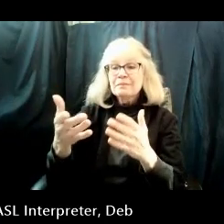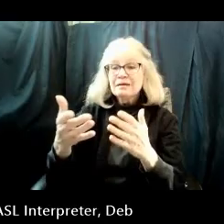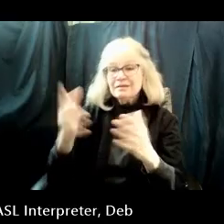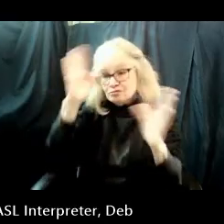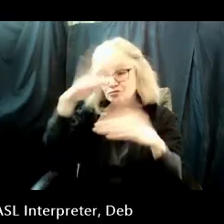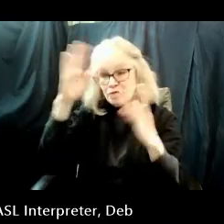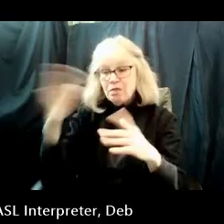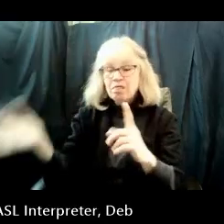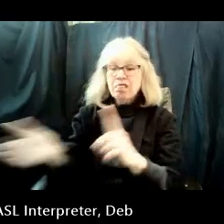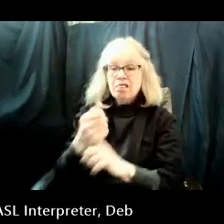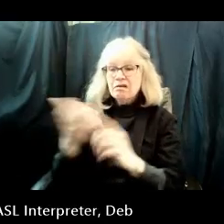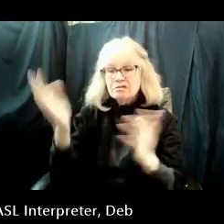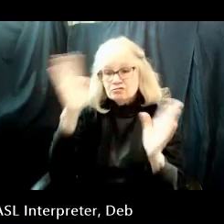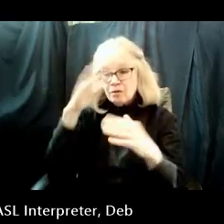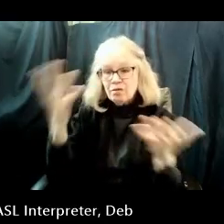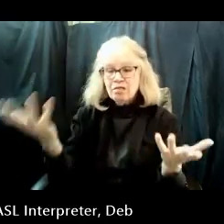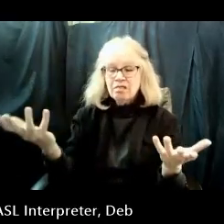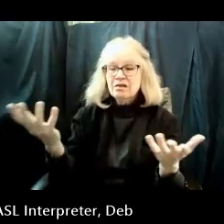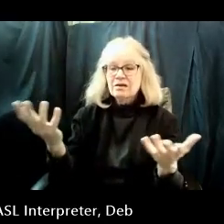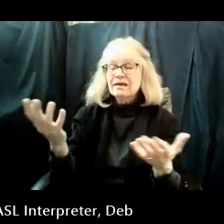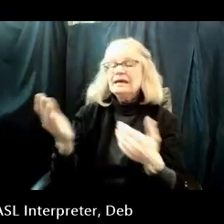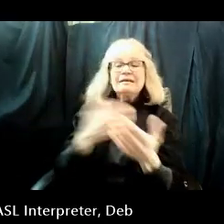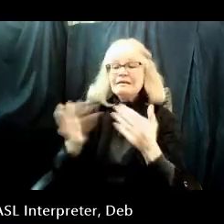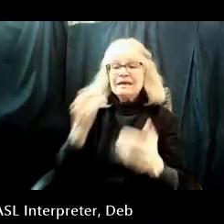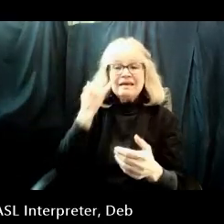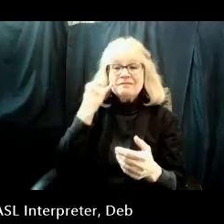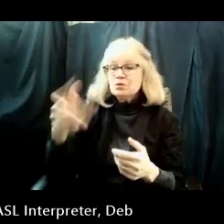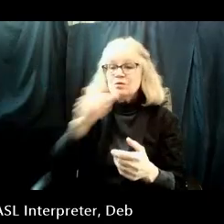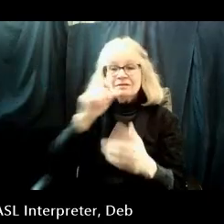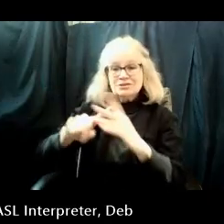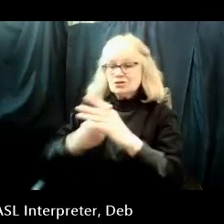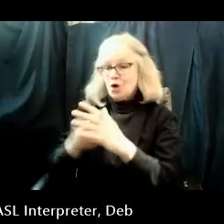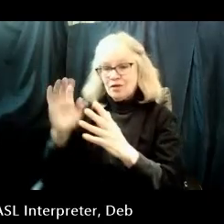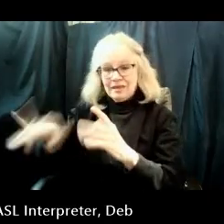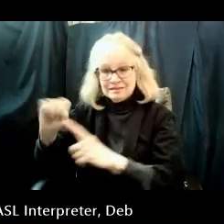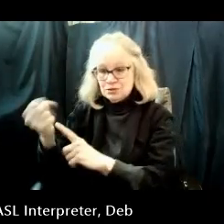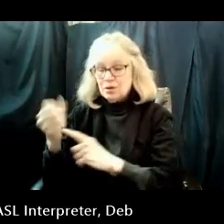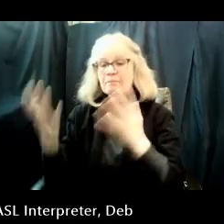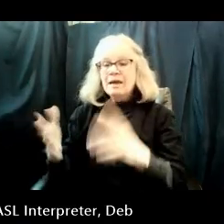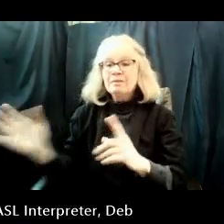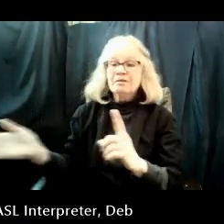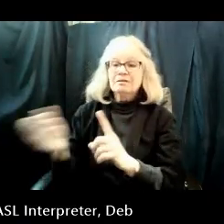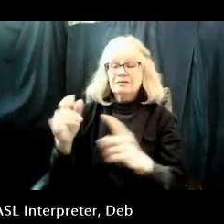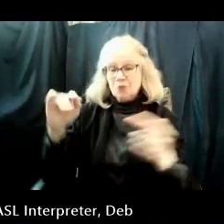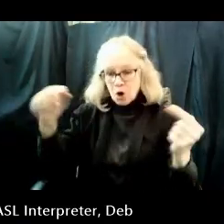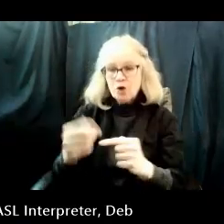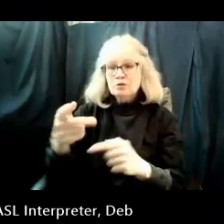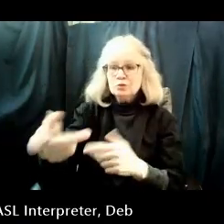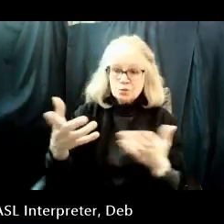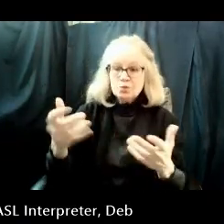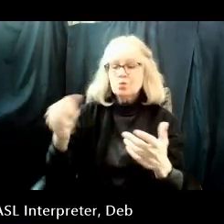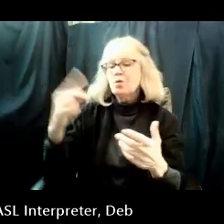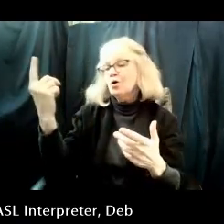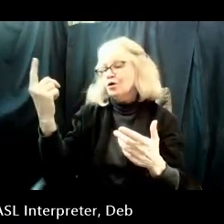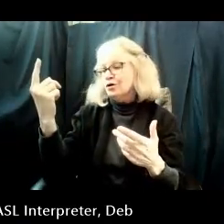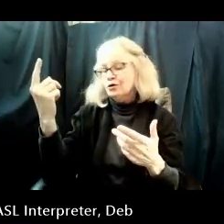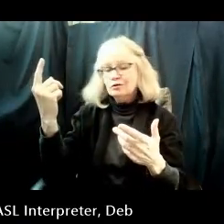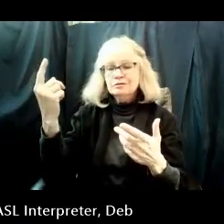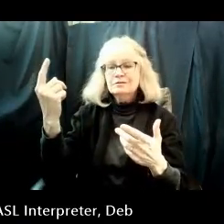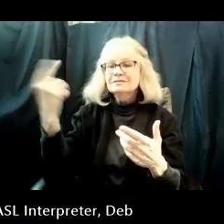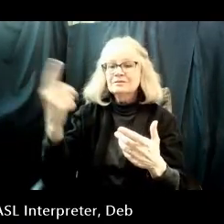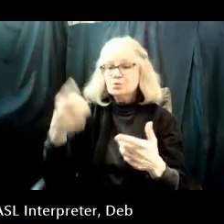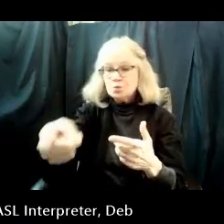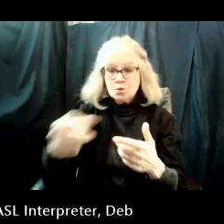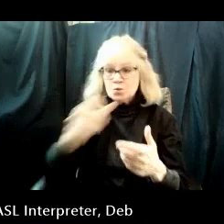trouble. You might be the one, even if you weren't the one who initiated that situation, you might be the one that gets hurt. You might be the one that doesn't come